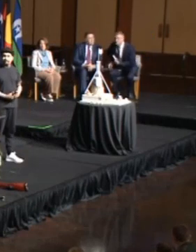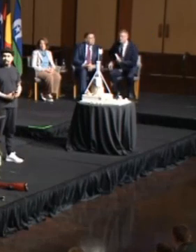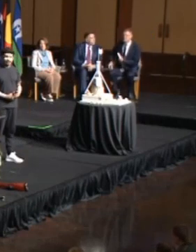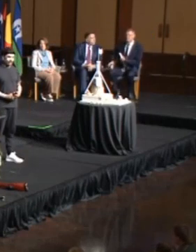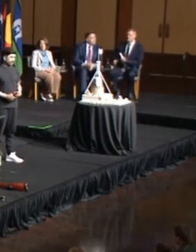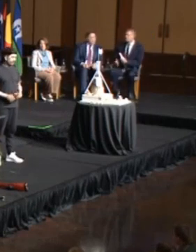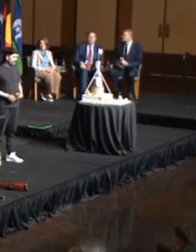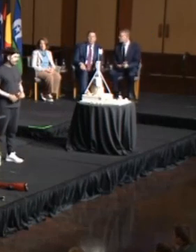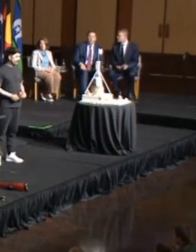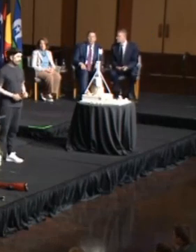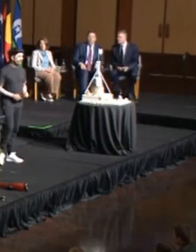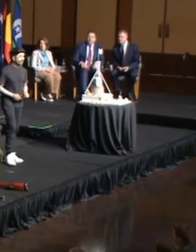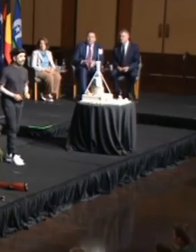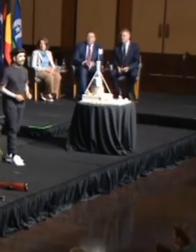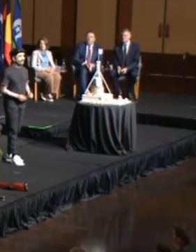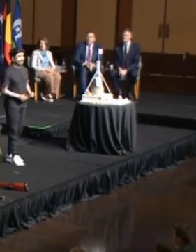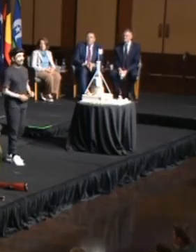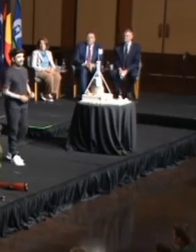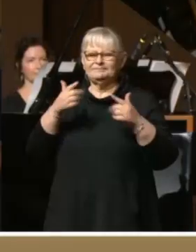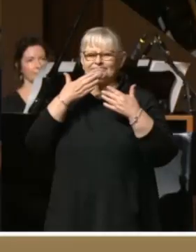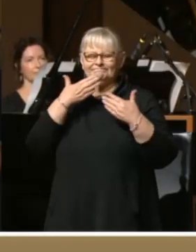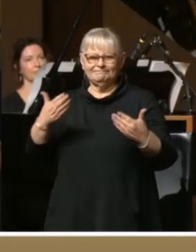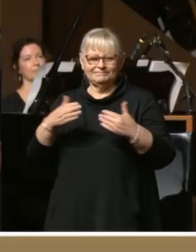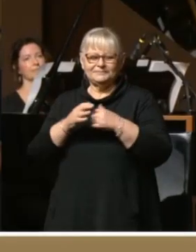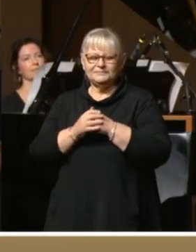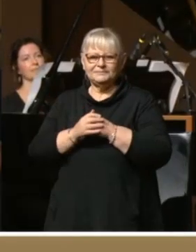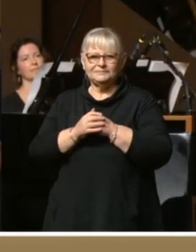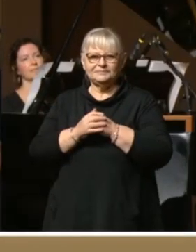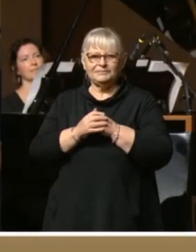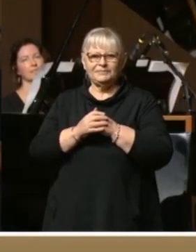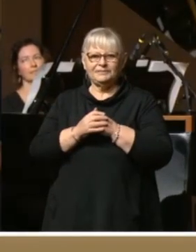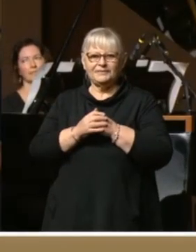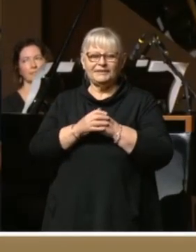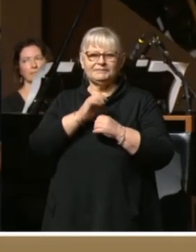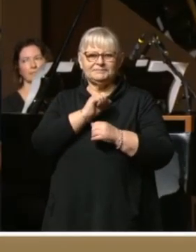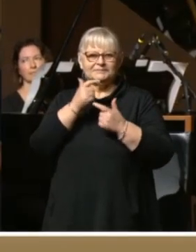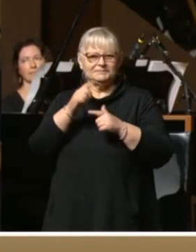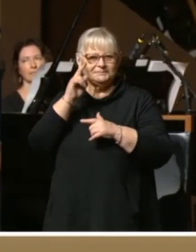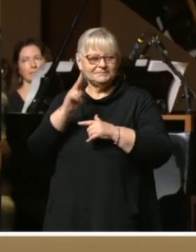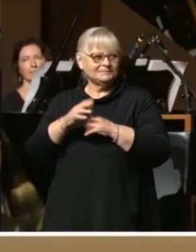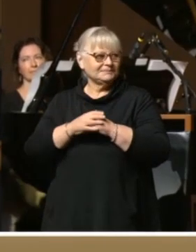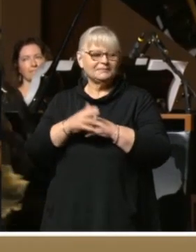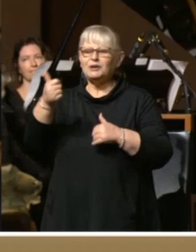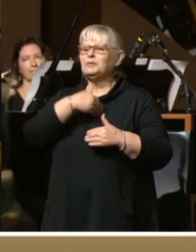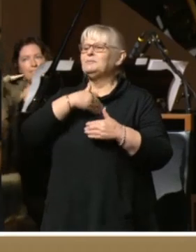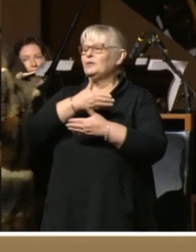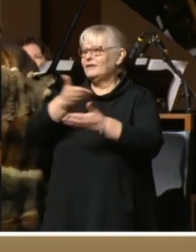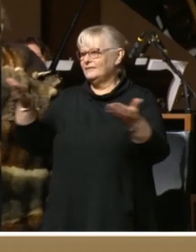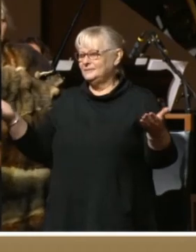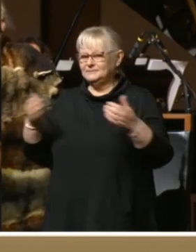Amandangu, Wurugawuri, thank you. Injumburu Buramarambang Naramarang, good morning